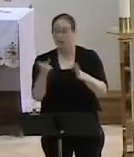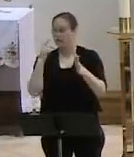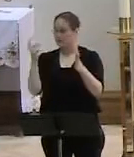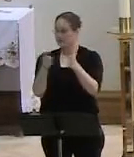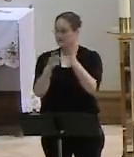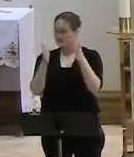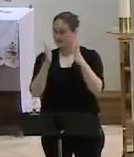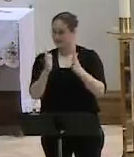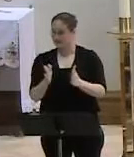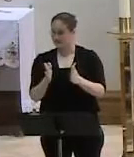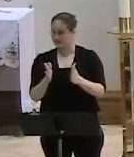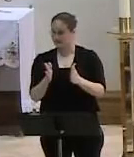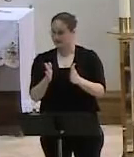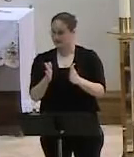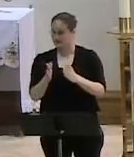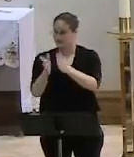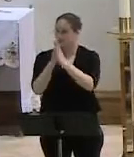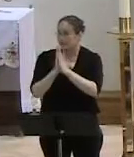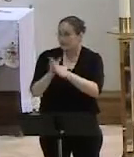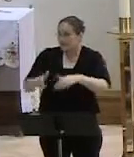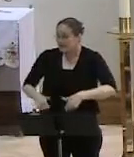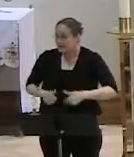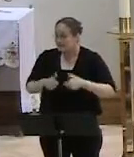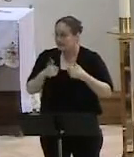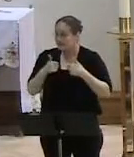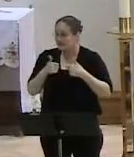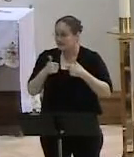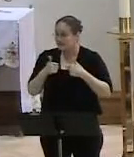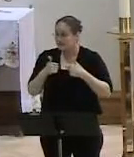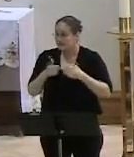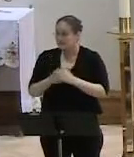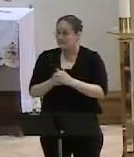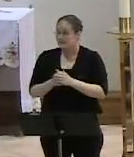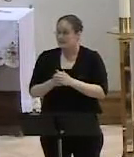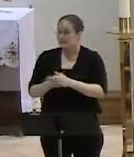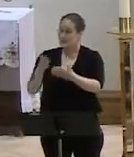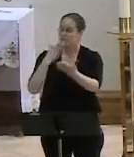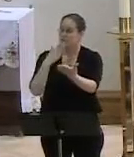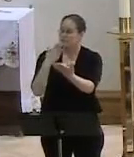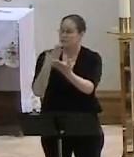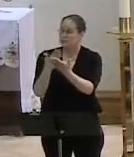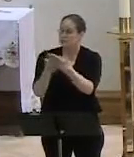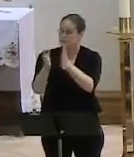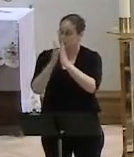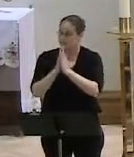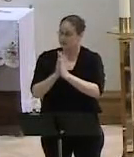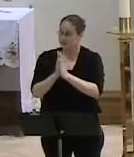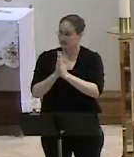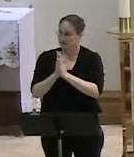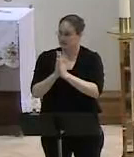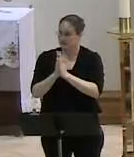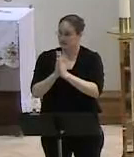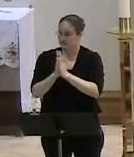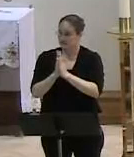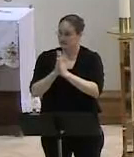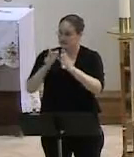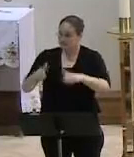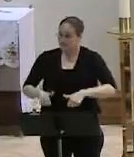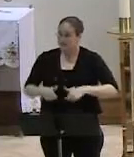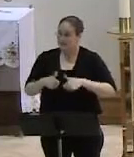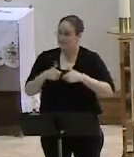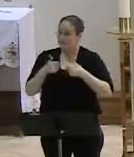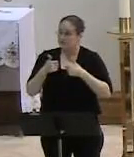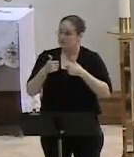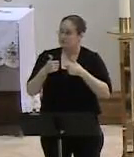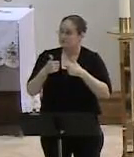witnesses to the prayer life, and that you have made a good prayer life and your way to